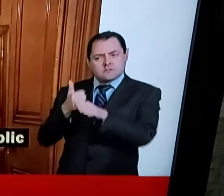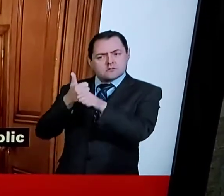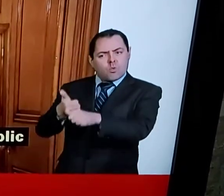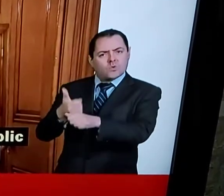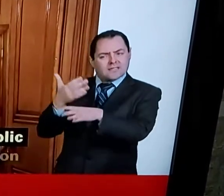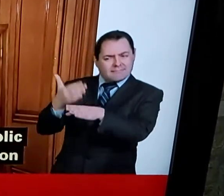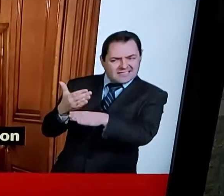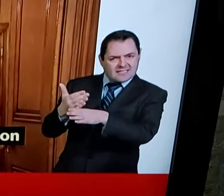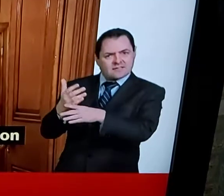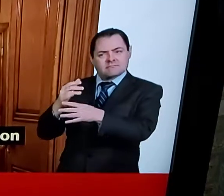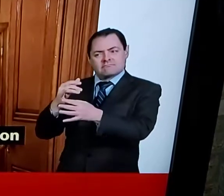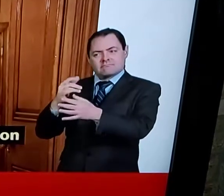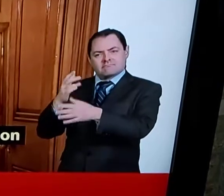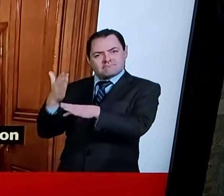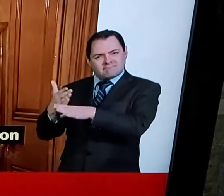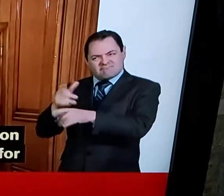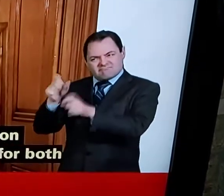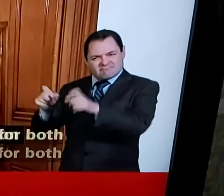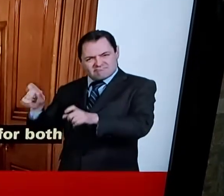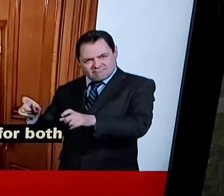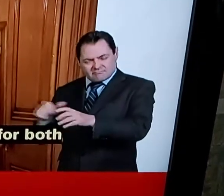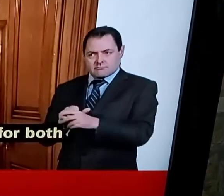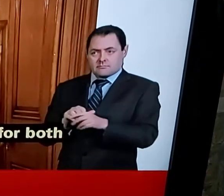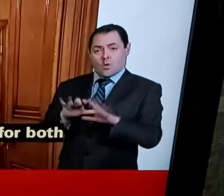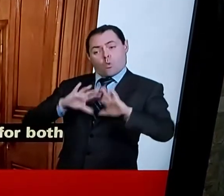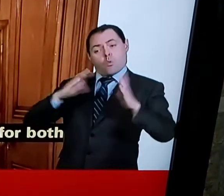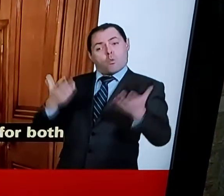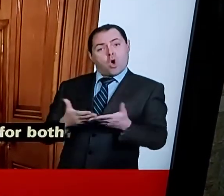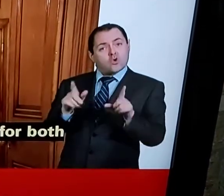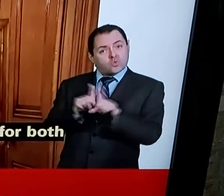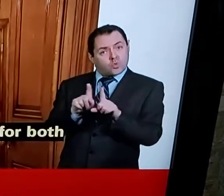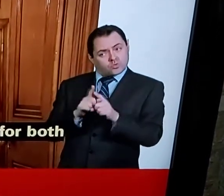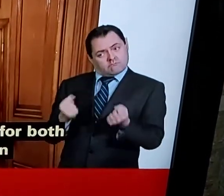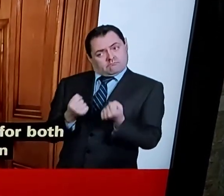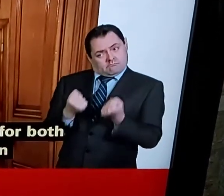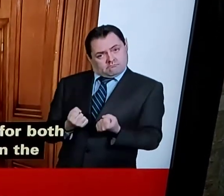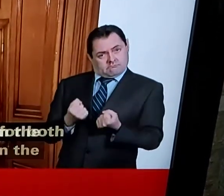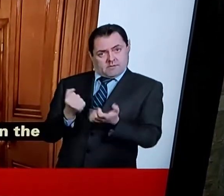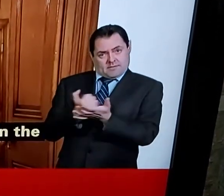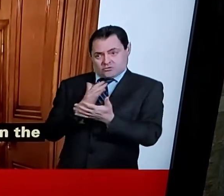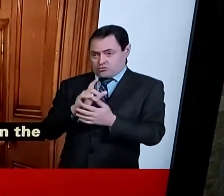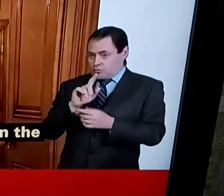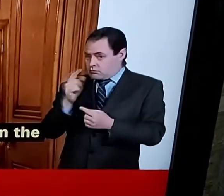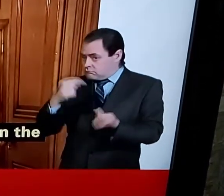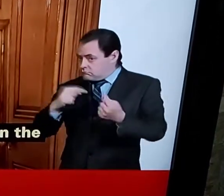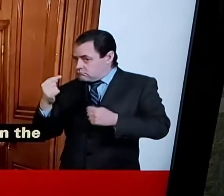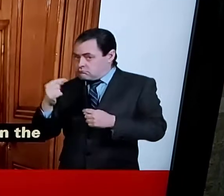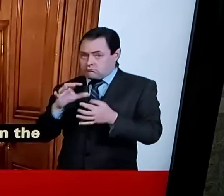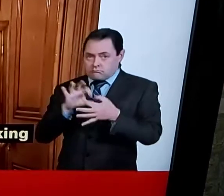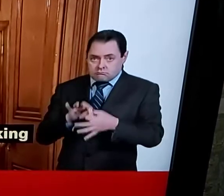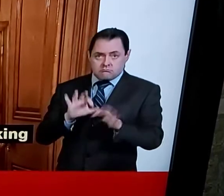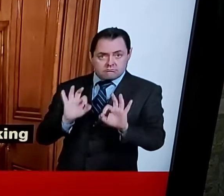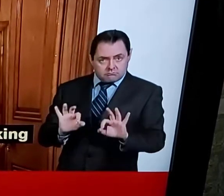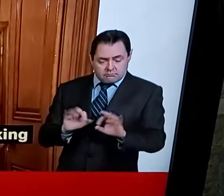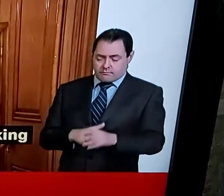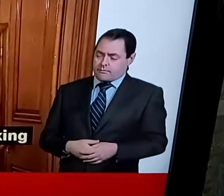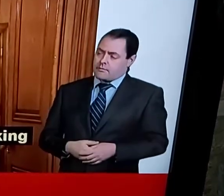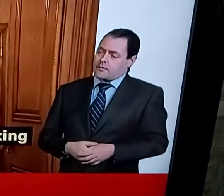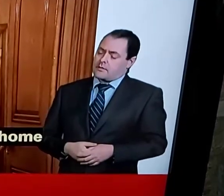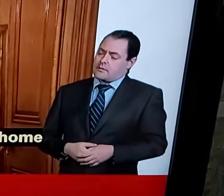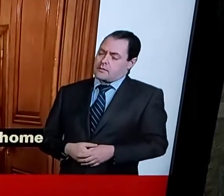workers, and of course on the international action we're taking to reinforce our efforts on the home front. As we've explained